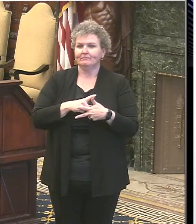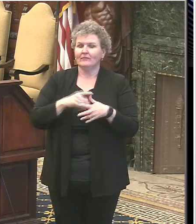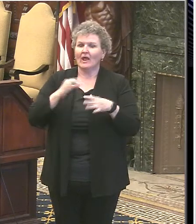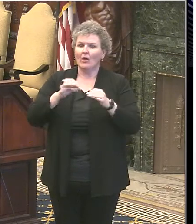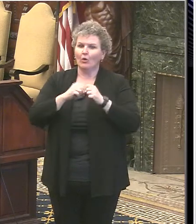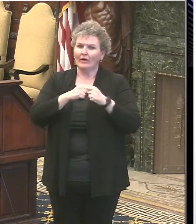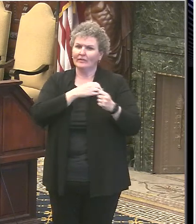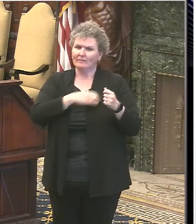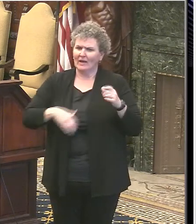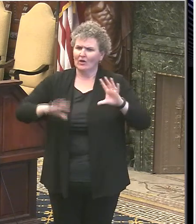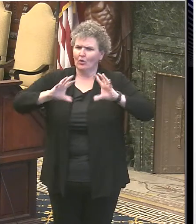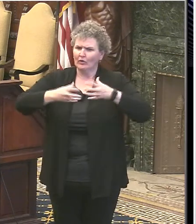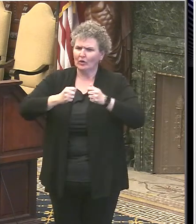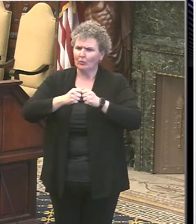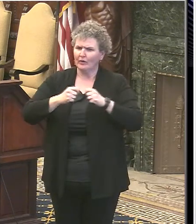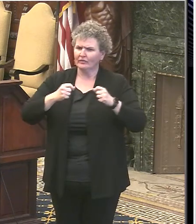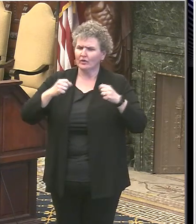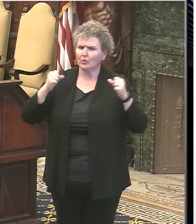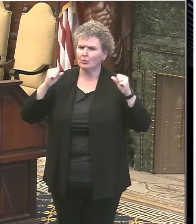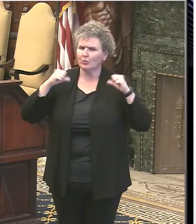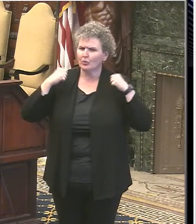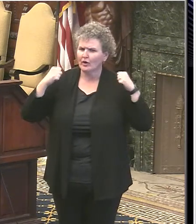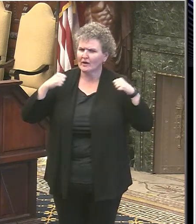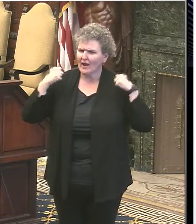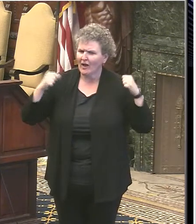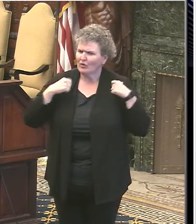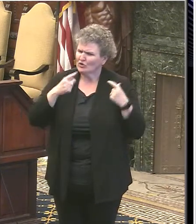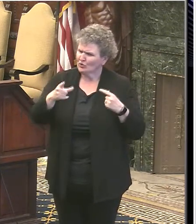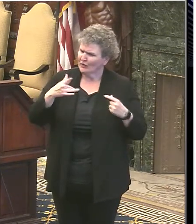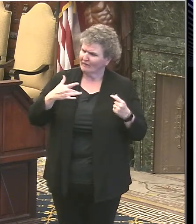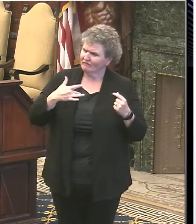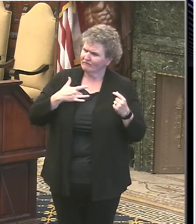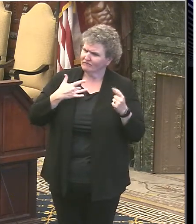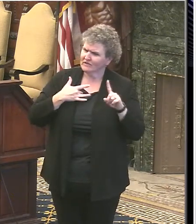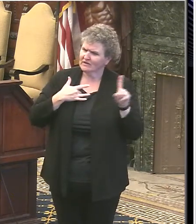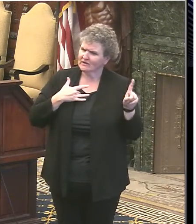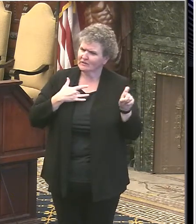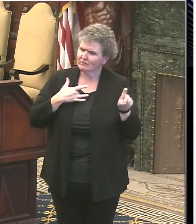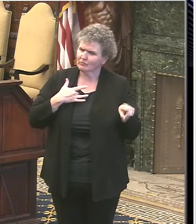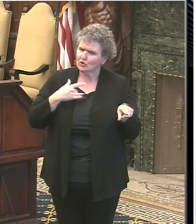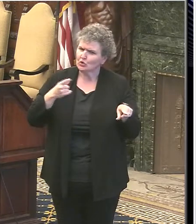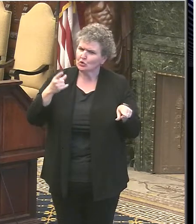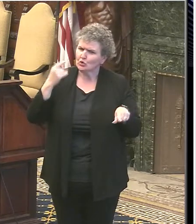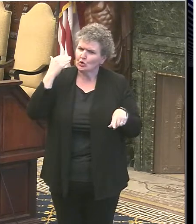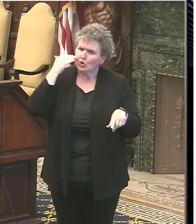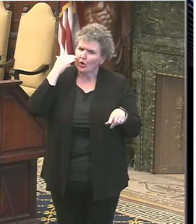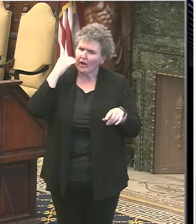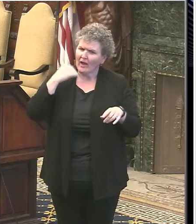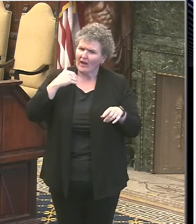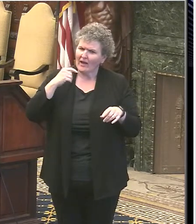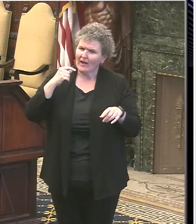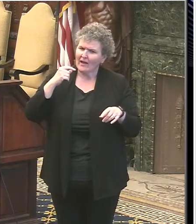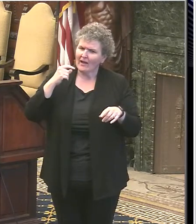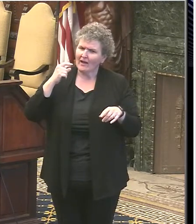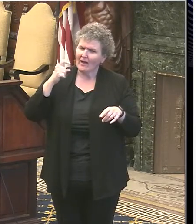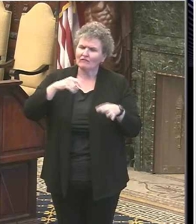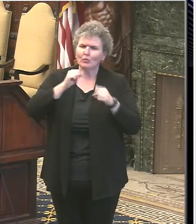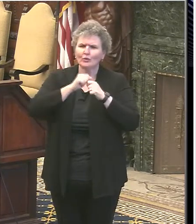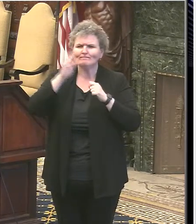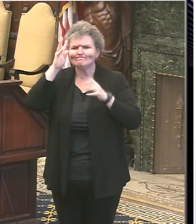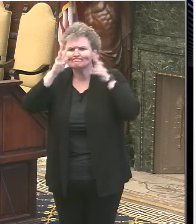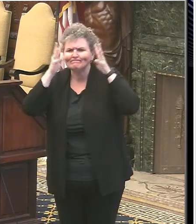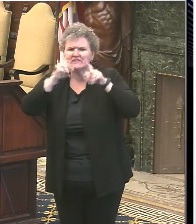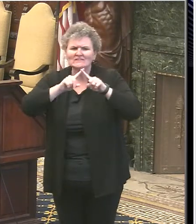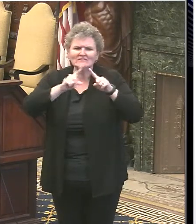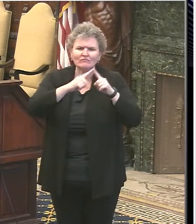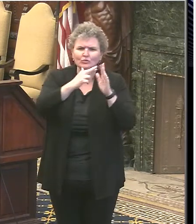today, apparently, at the MSB. They think that they could, they'd like to know whether, if they could come up with a different set of protocol, if